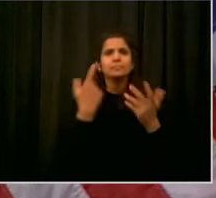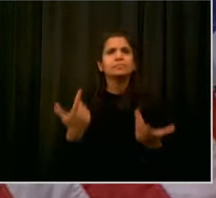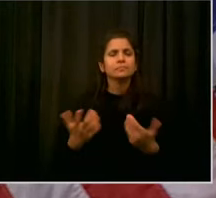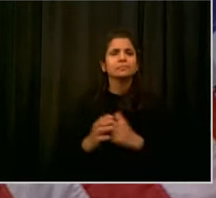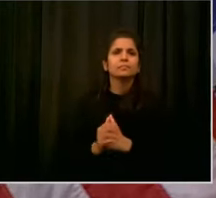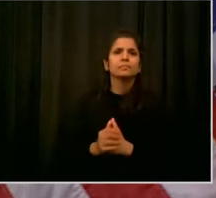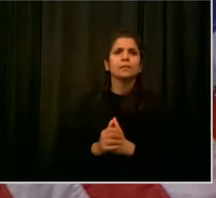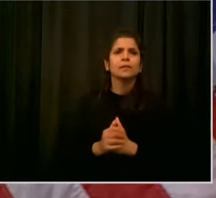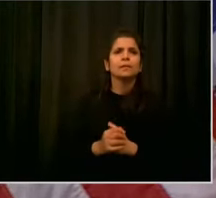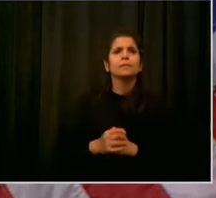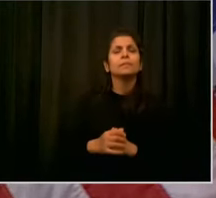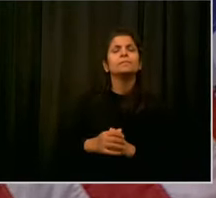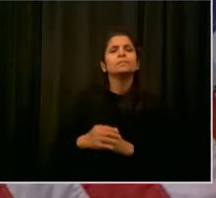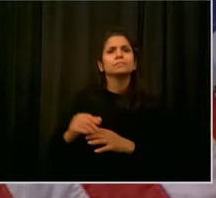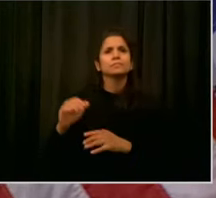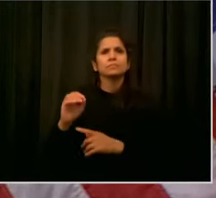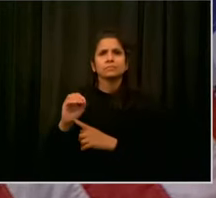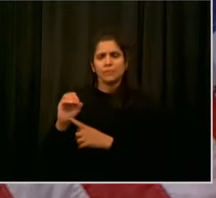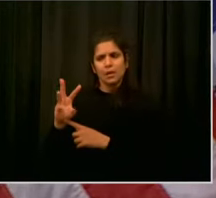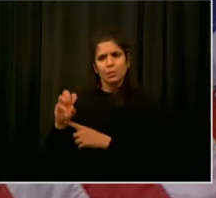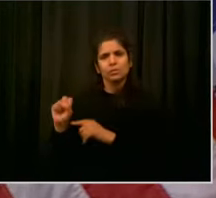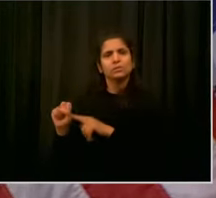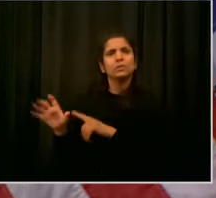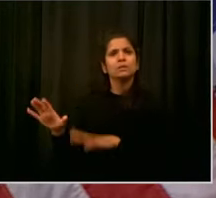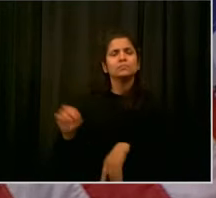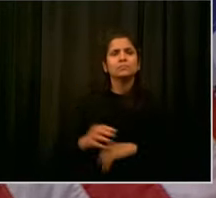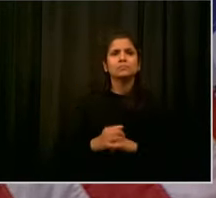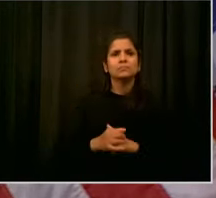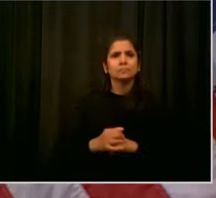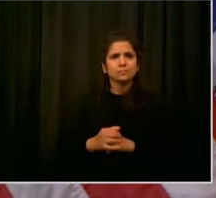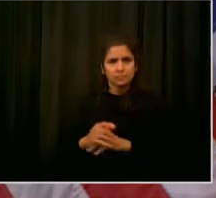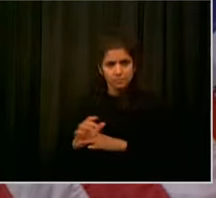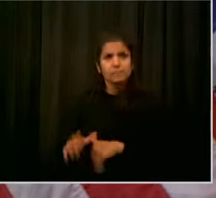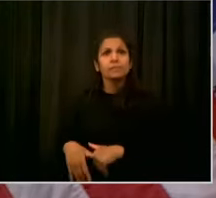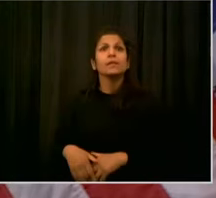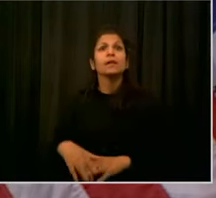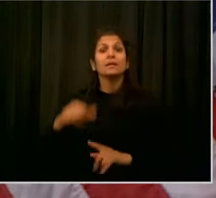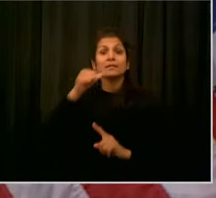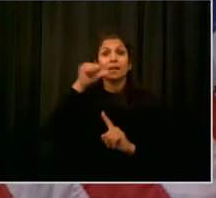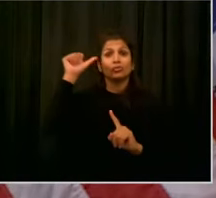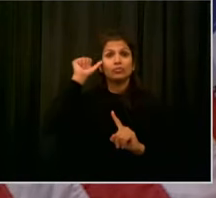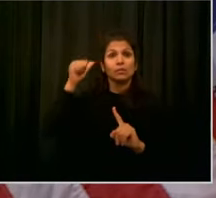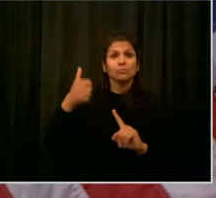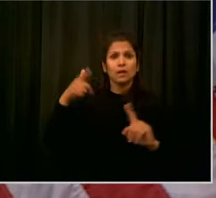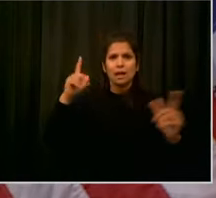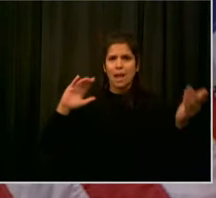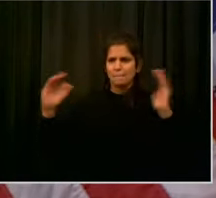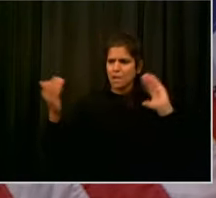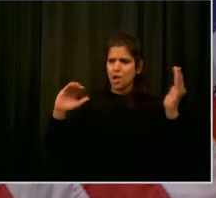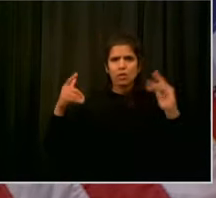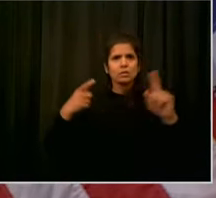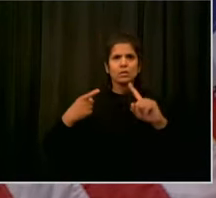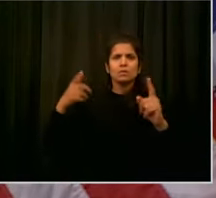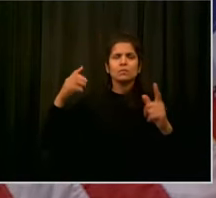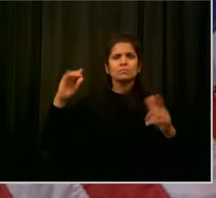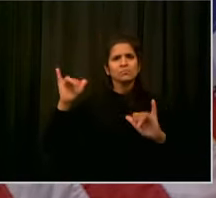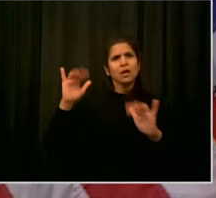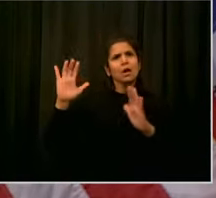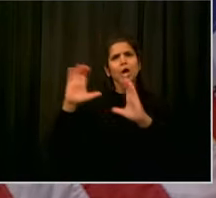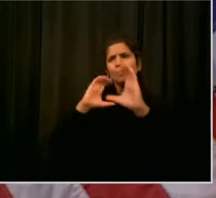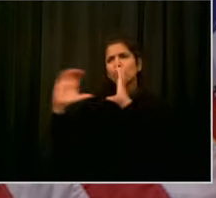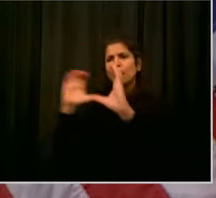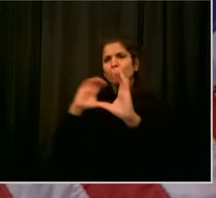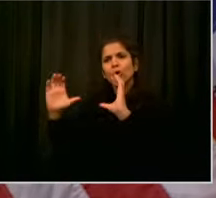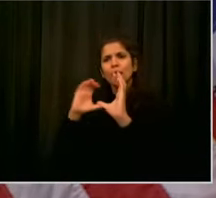can happen and will. And last night on Manhattan Bridge, there was a real dialogue, but it's against the backdrop of a curfew. The police leadership